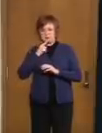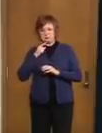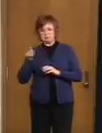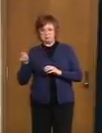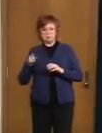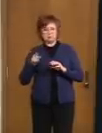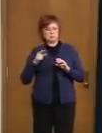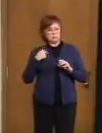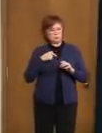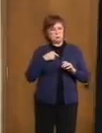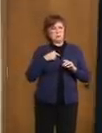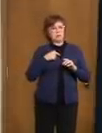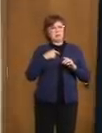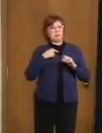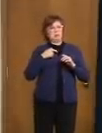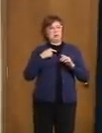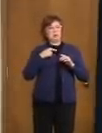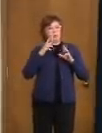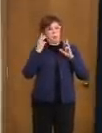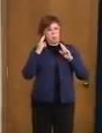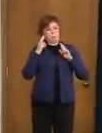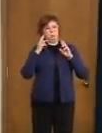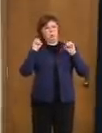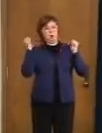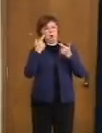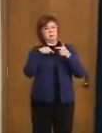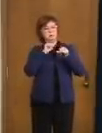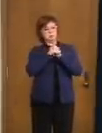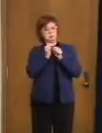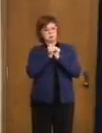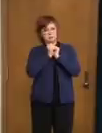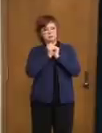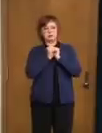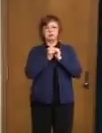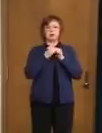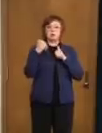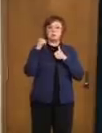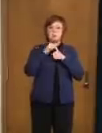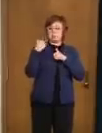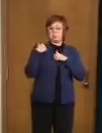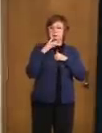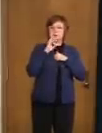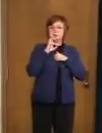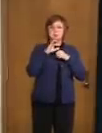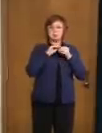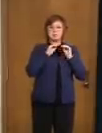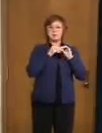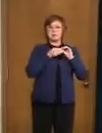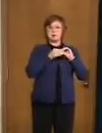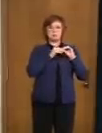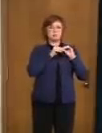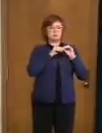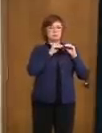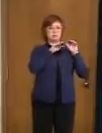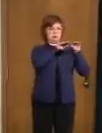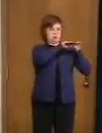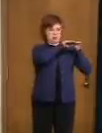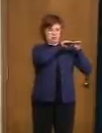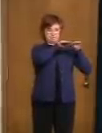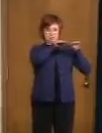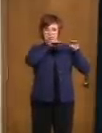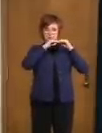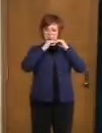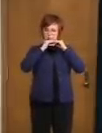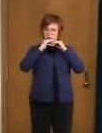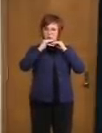universal compliance by all of us, which actually did happen in December. We were on an upward trajectory. It leveled off with the same